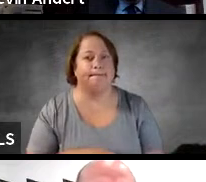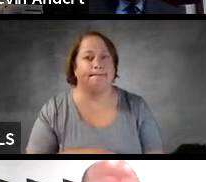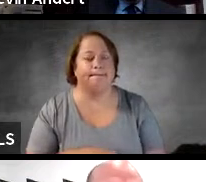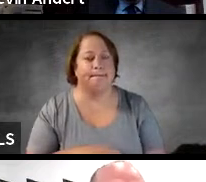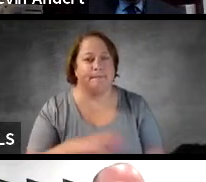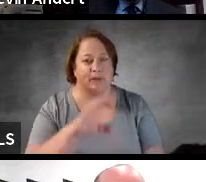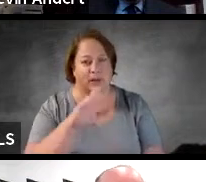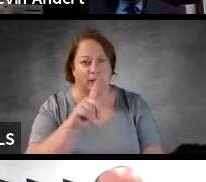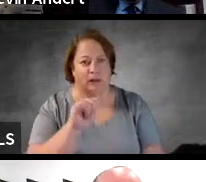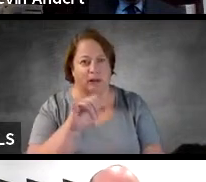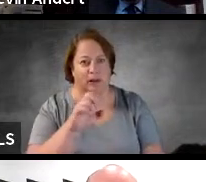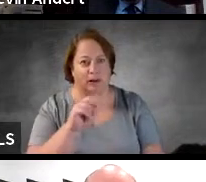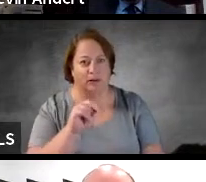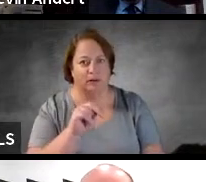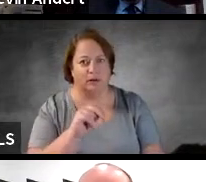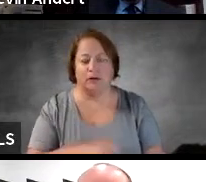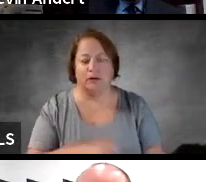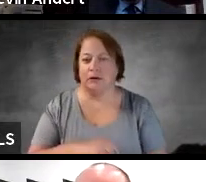Clayton?